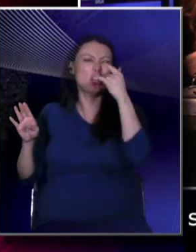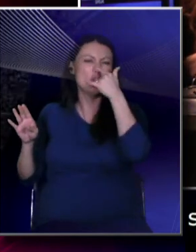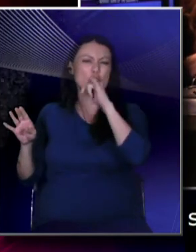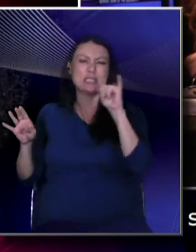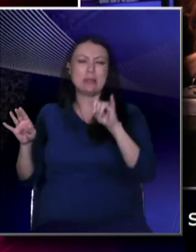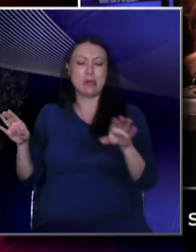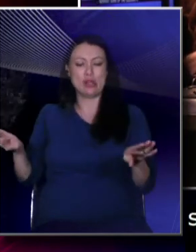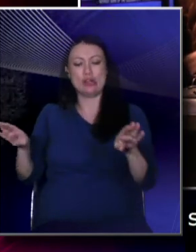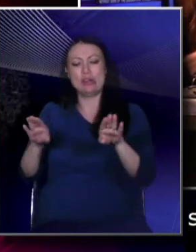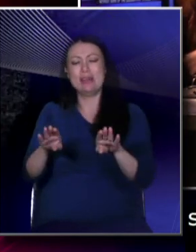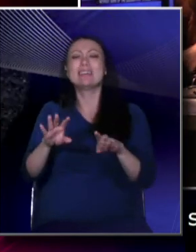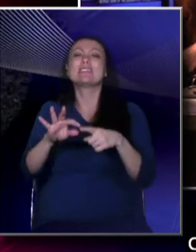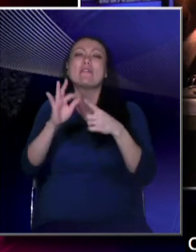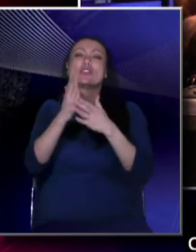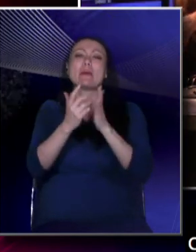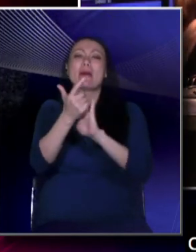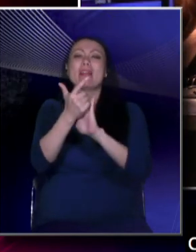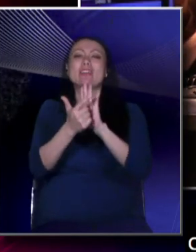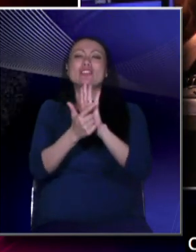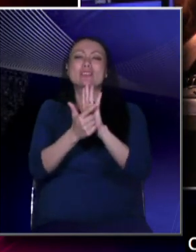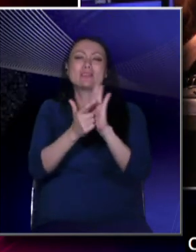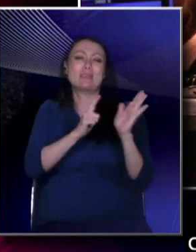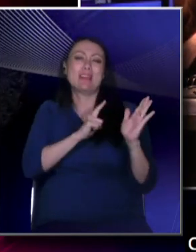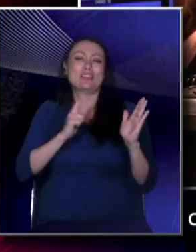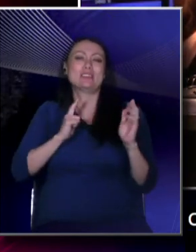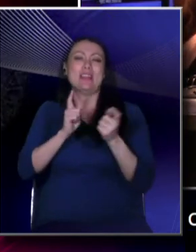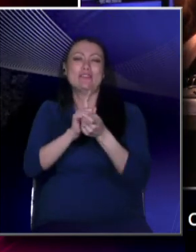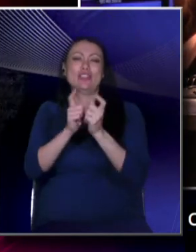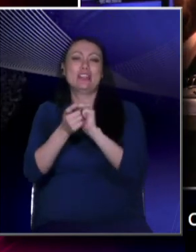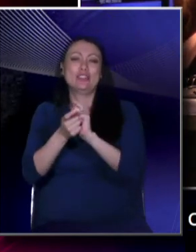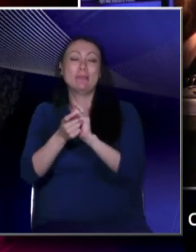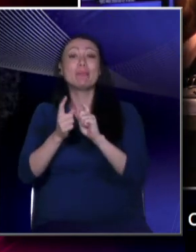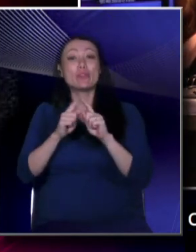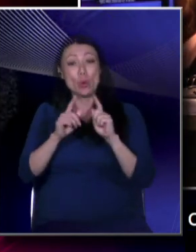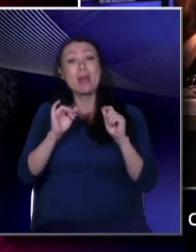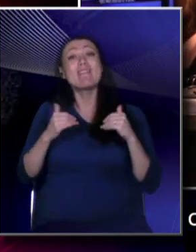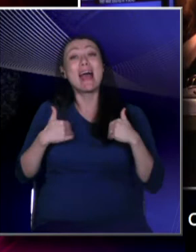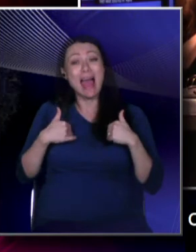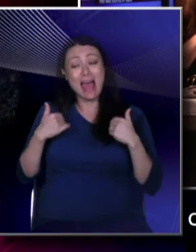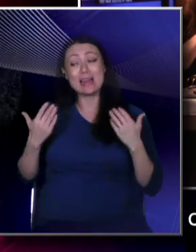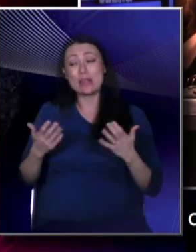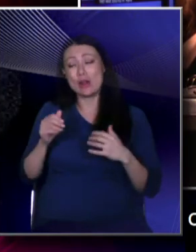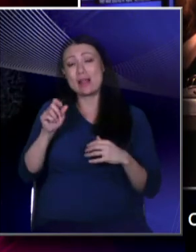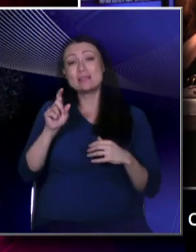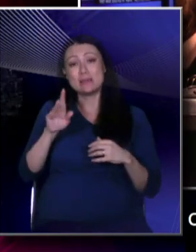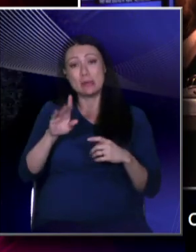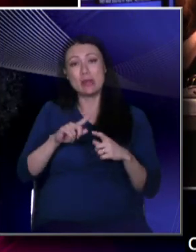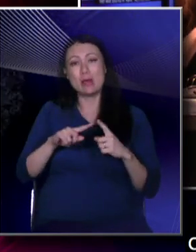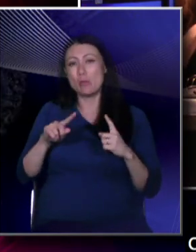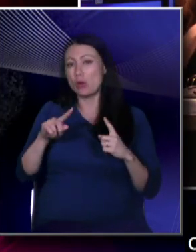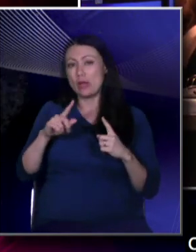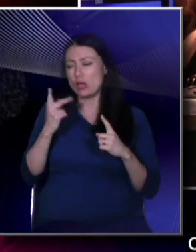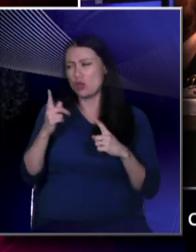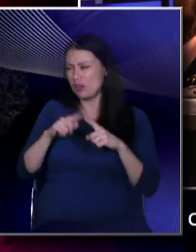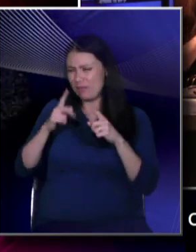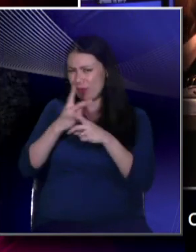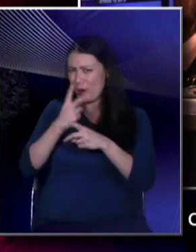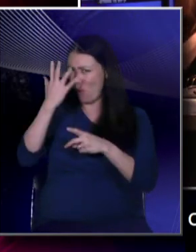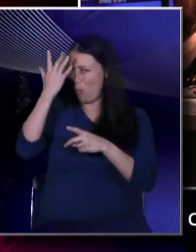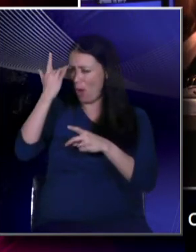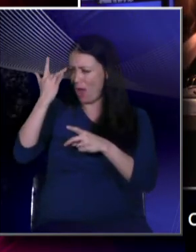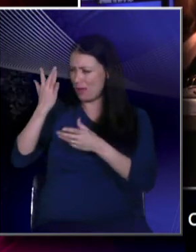changed. So they have existed at ASDB. Neither one of us could determine the why of them going